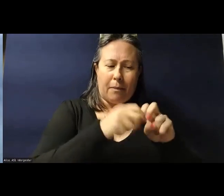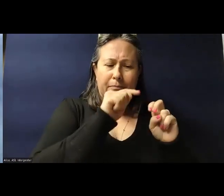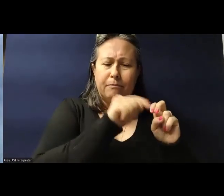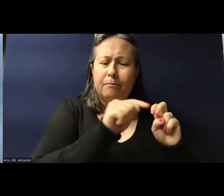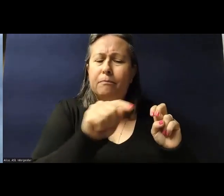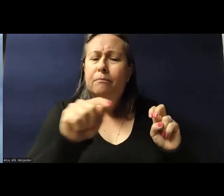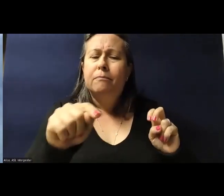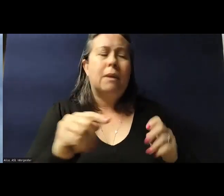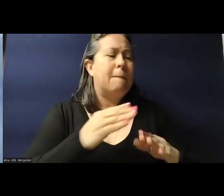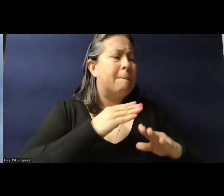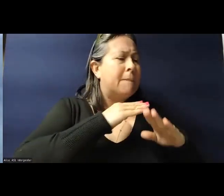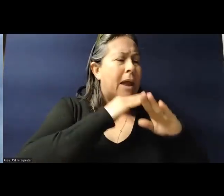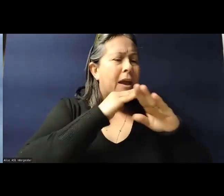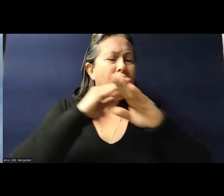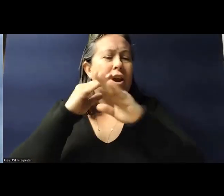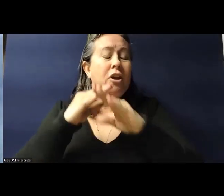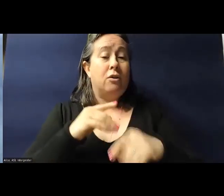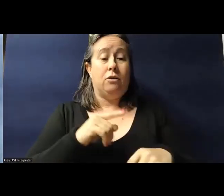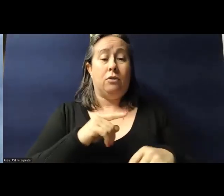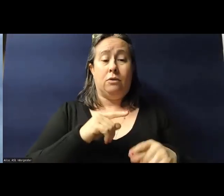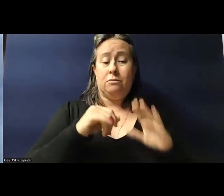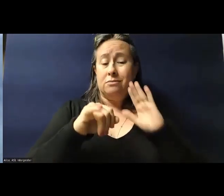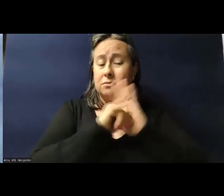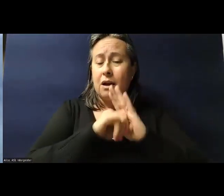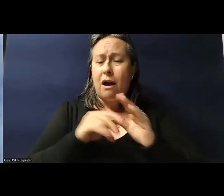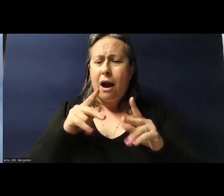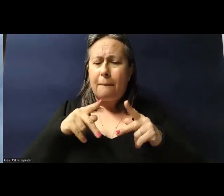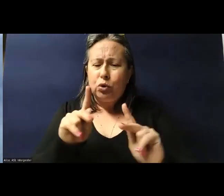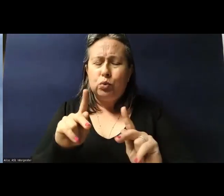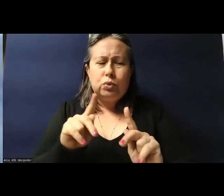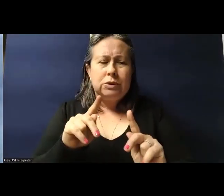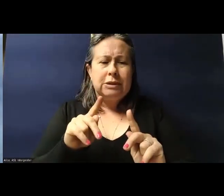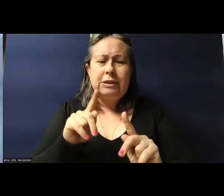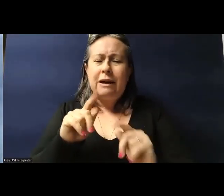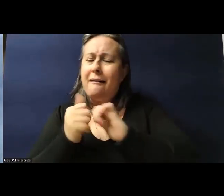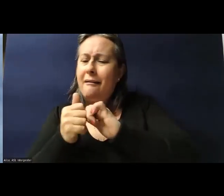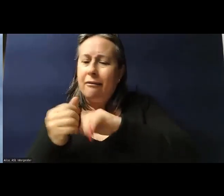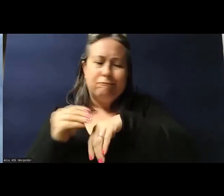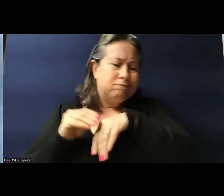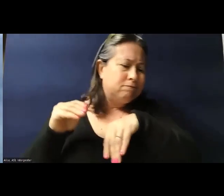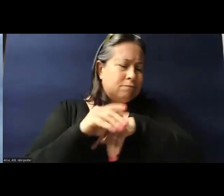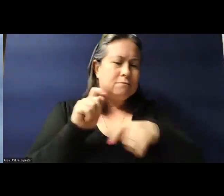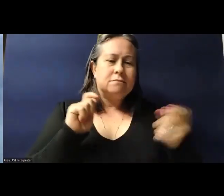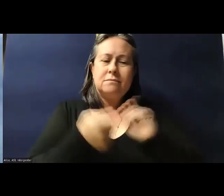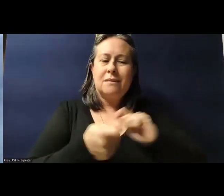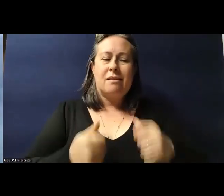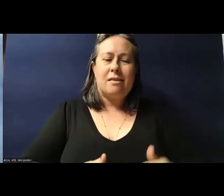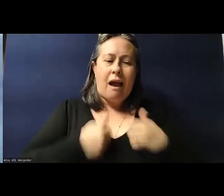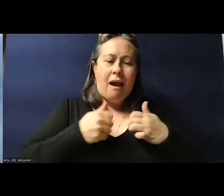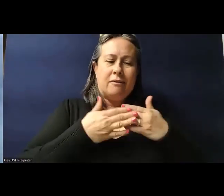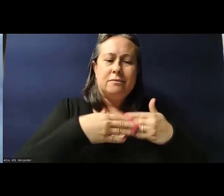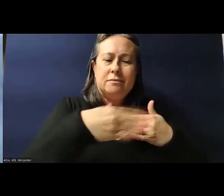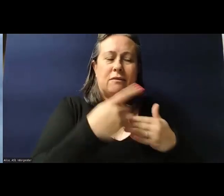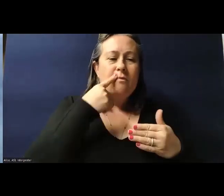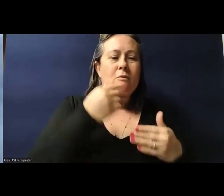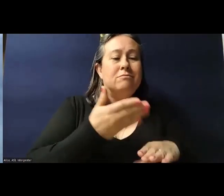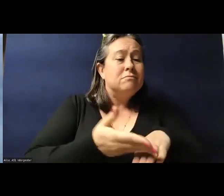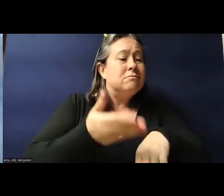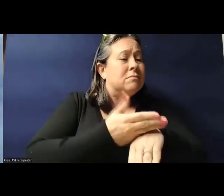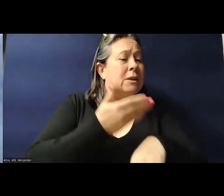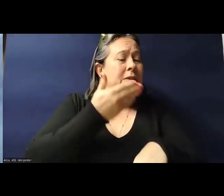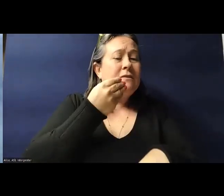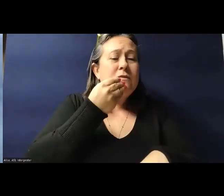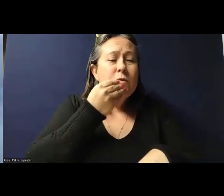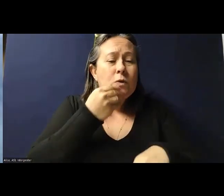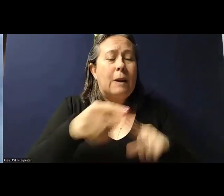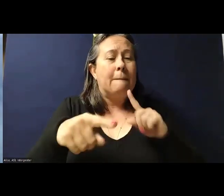barriers, and the real opportunities to change people's lives through better food and nutrition. I encourage you to visit